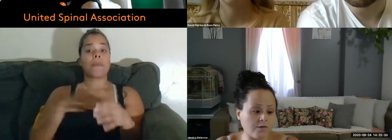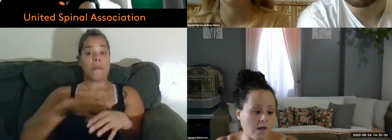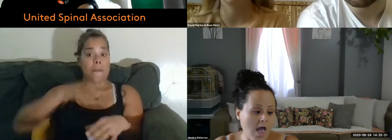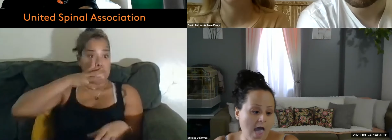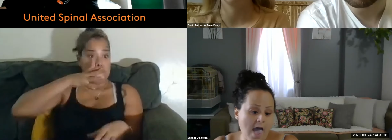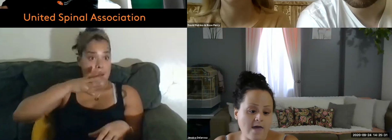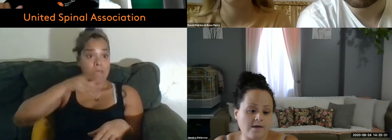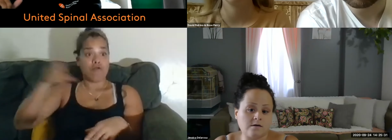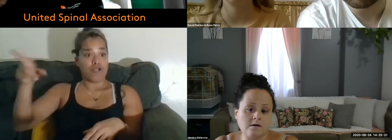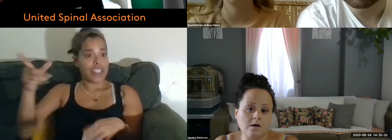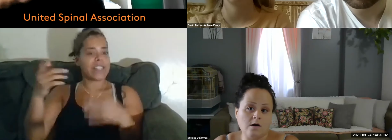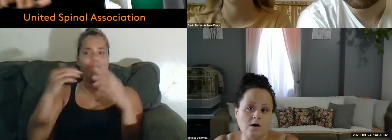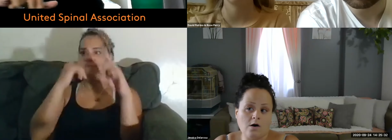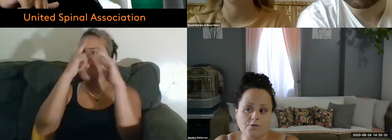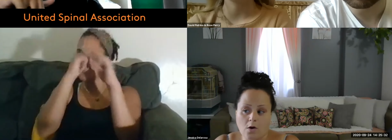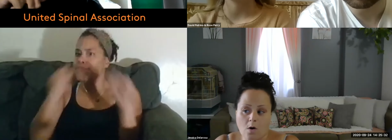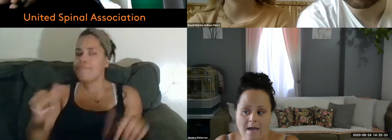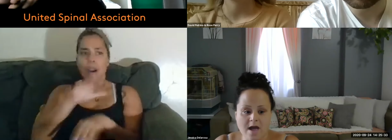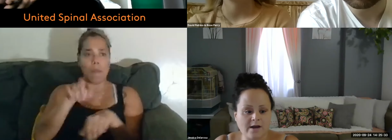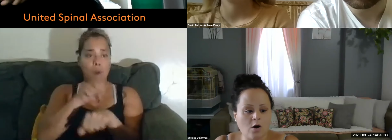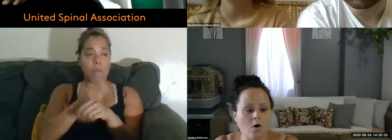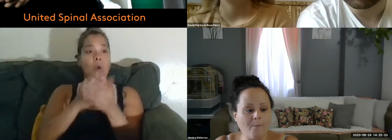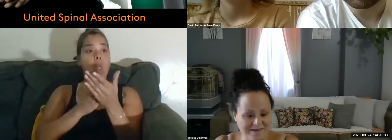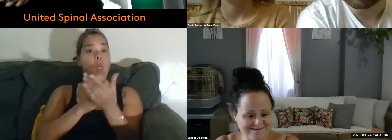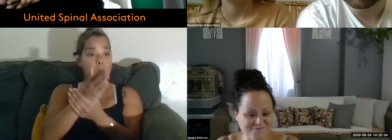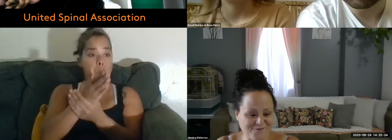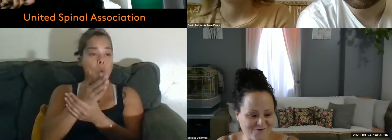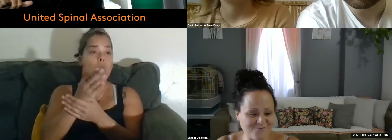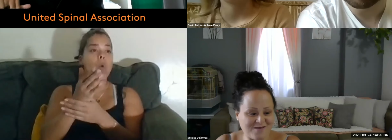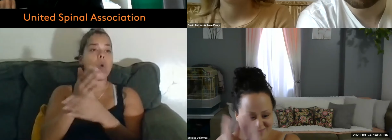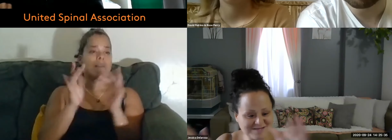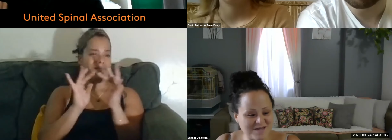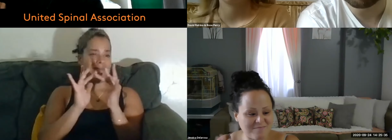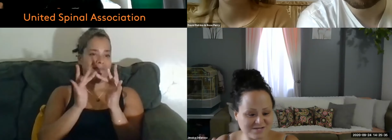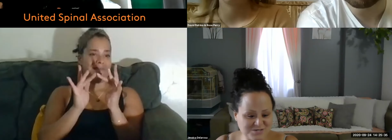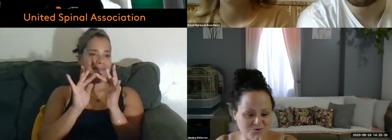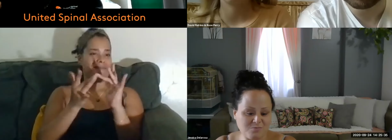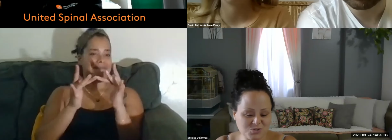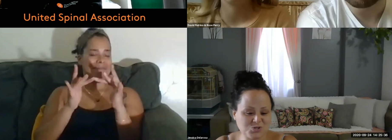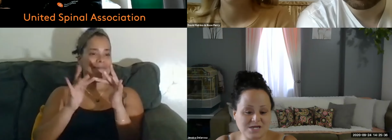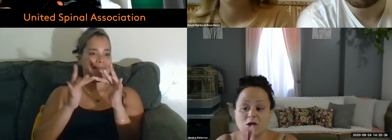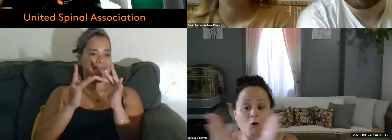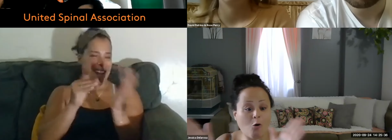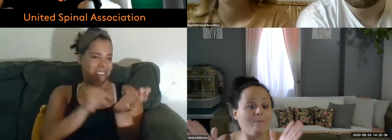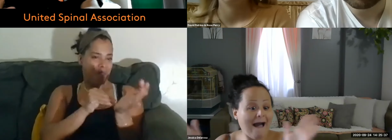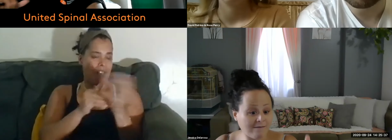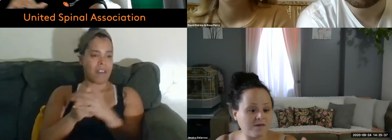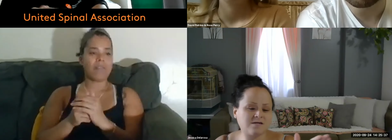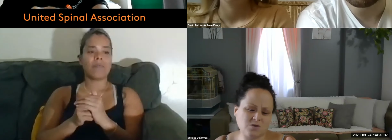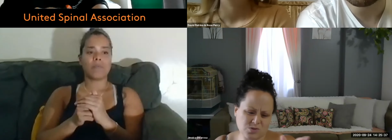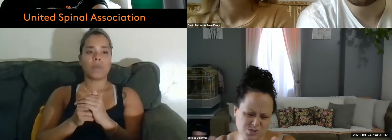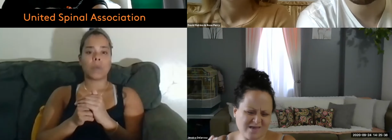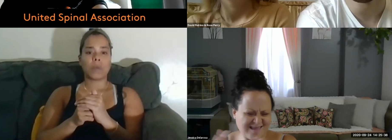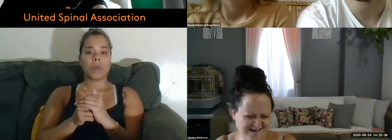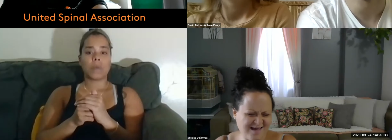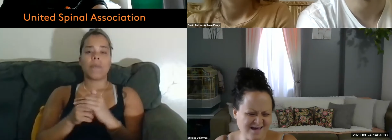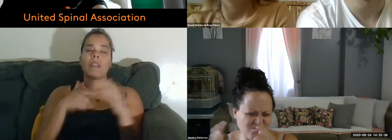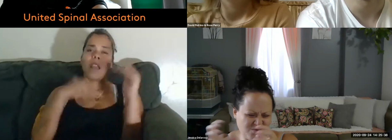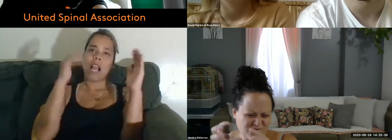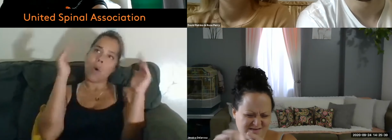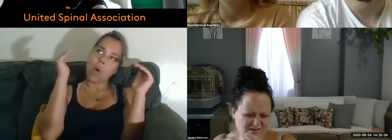telehealth. And although I'm kind of hoping for when things get back to normal so she can go back, because also I